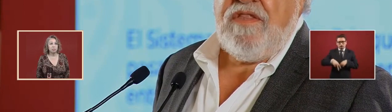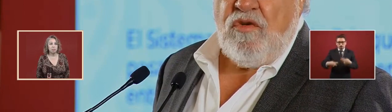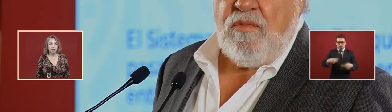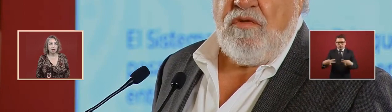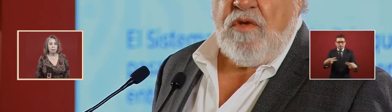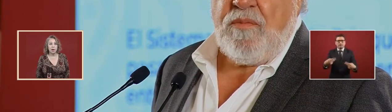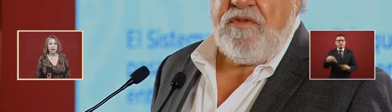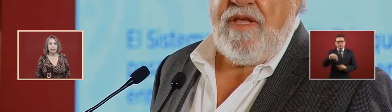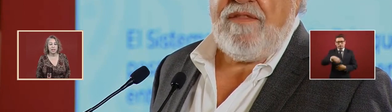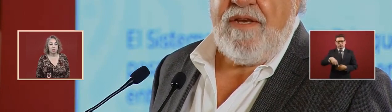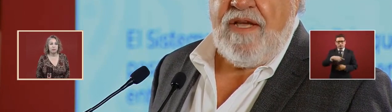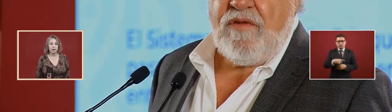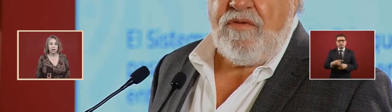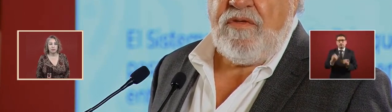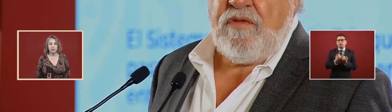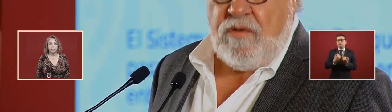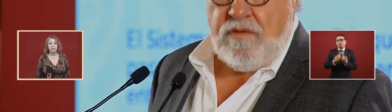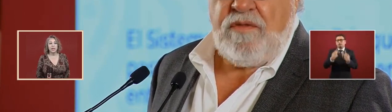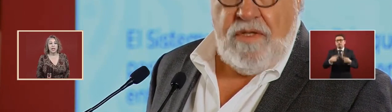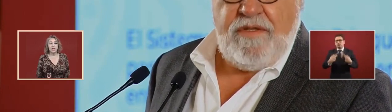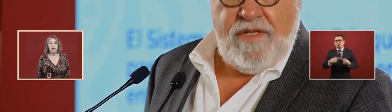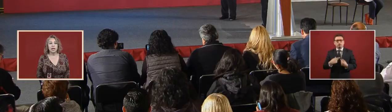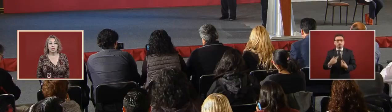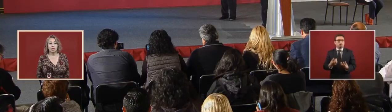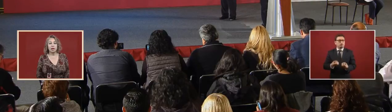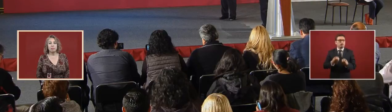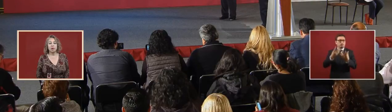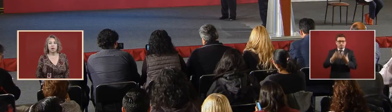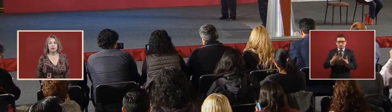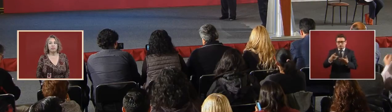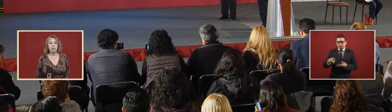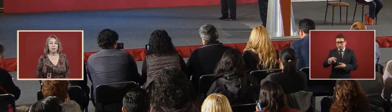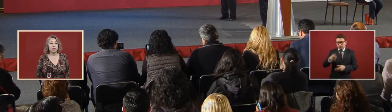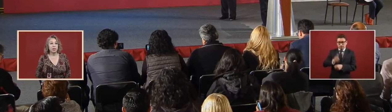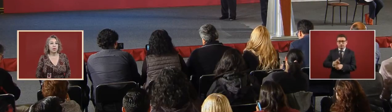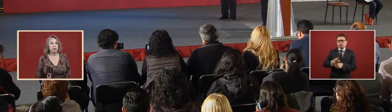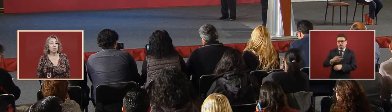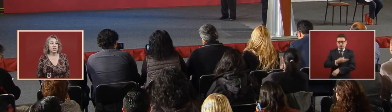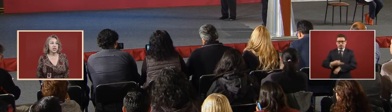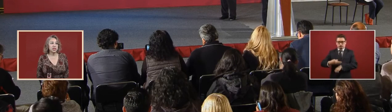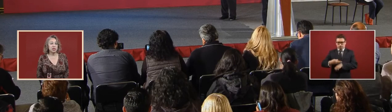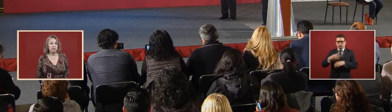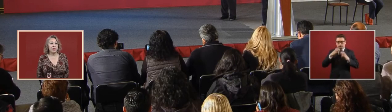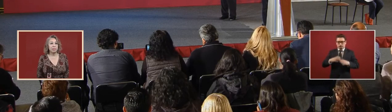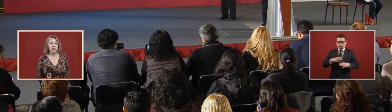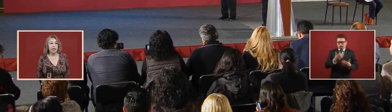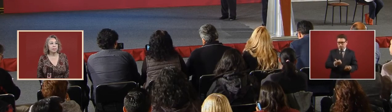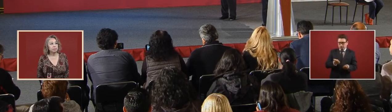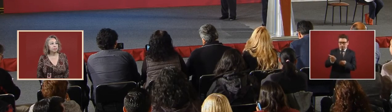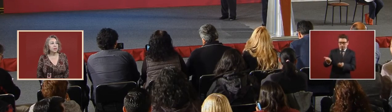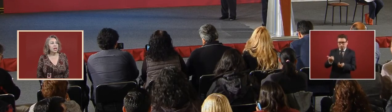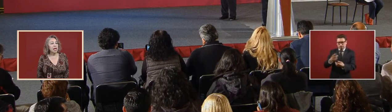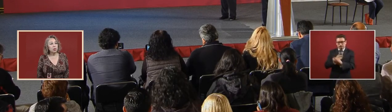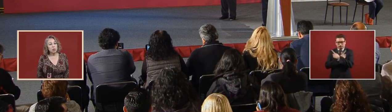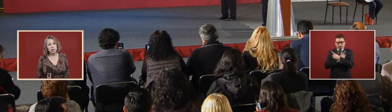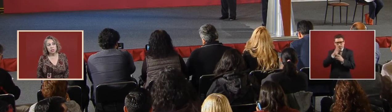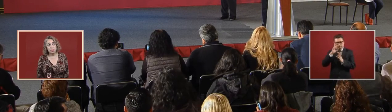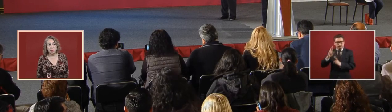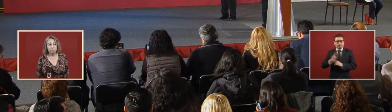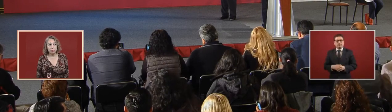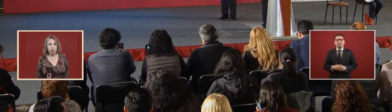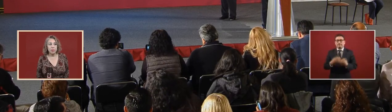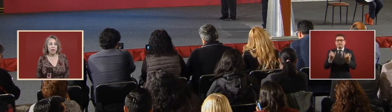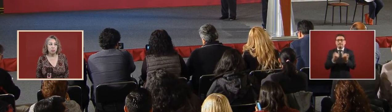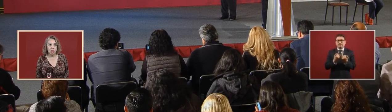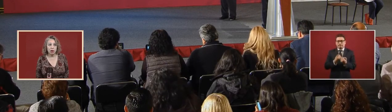regarding bodies that were found and the number of people that were returned to their family. And we will also